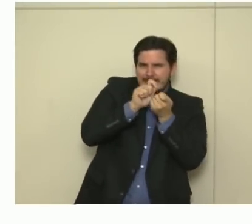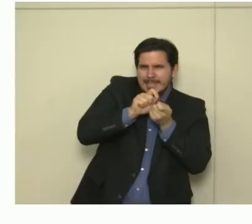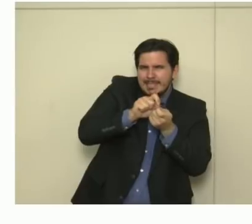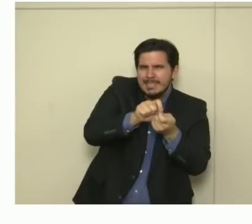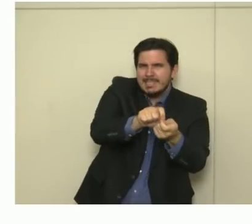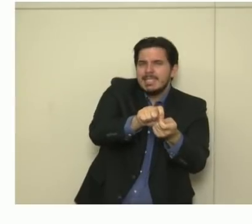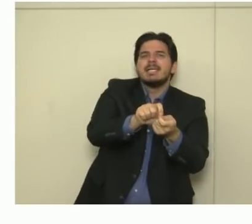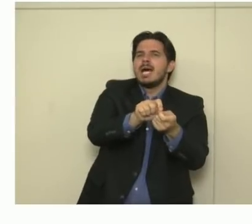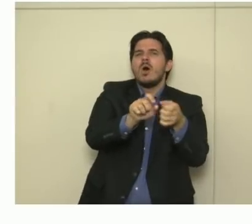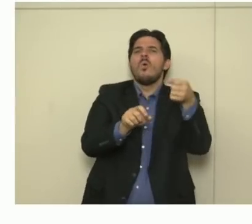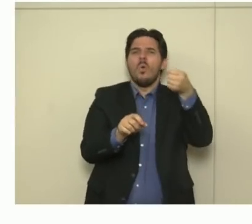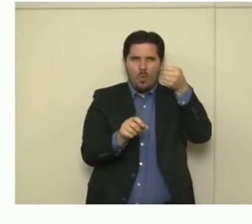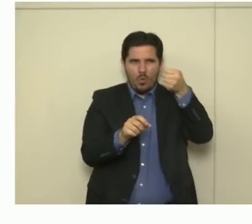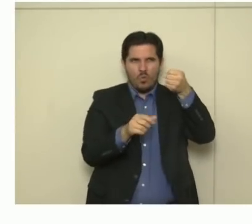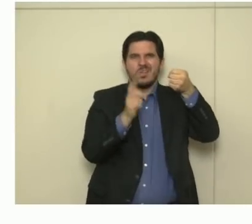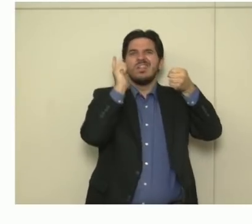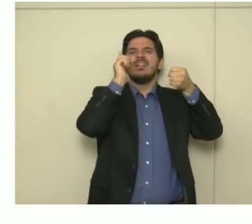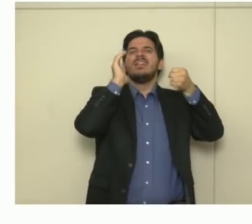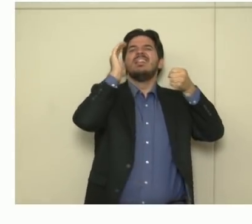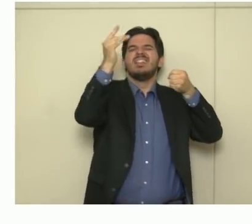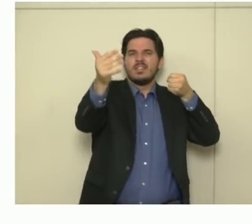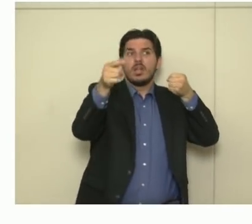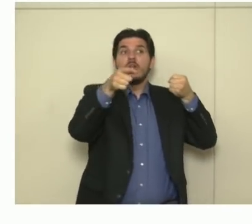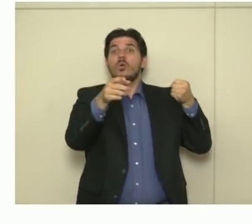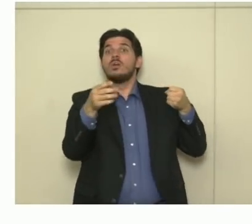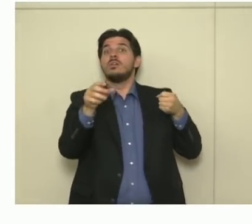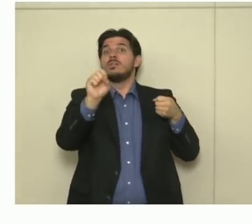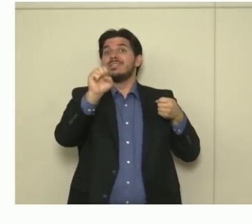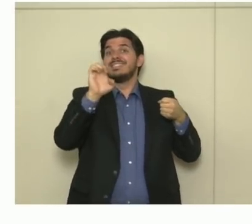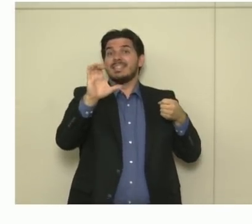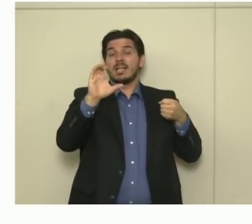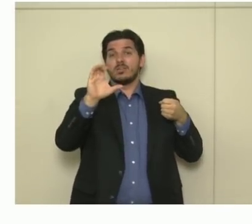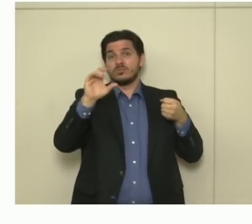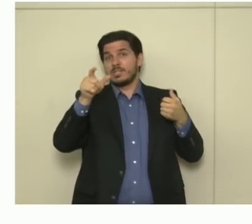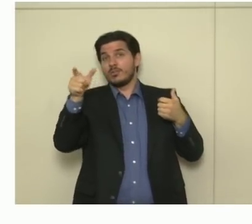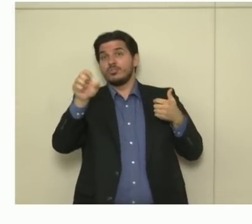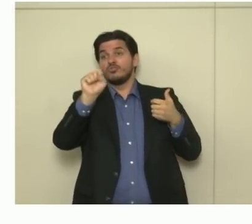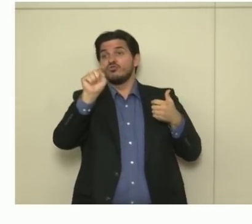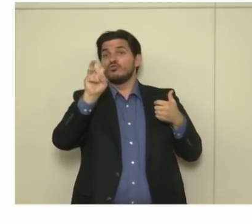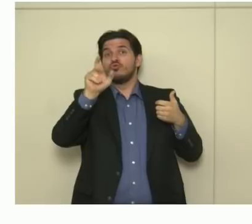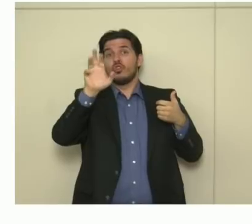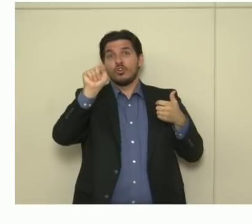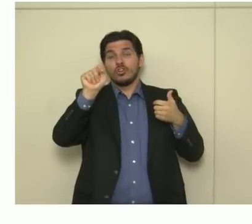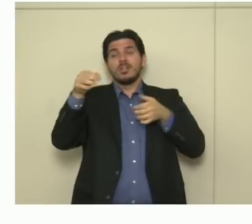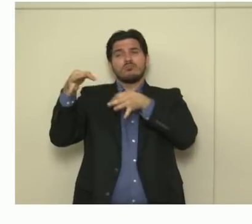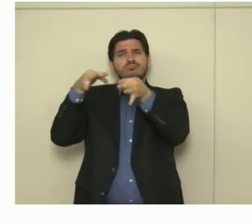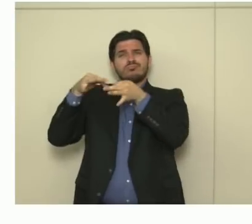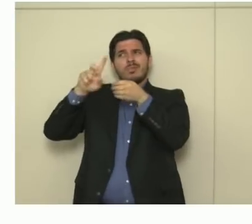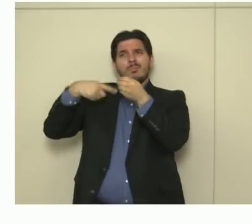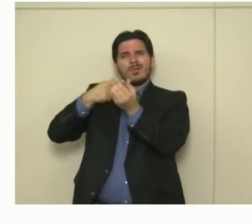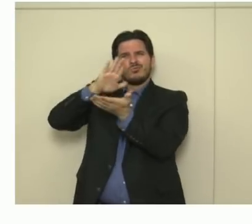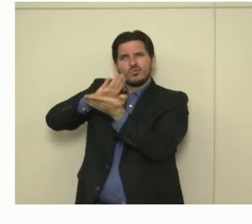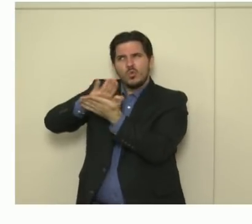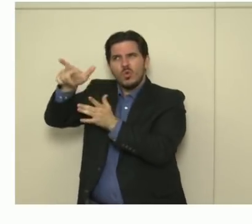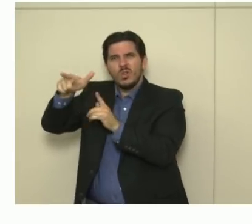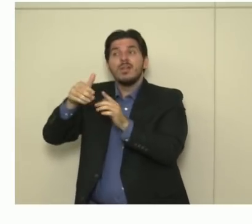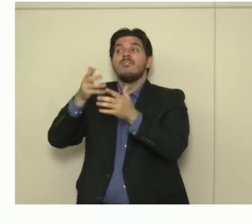after Secretary Stewart is done telling you about the plans that have been made for schools.